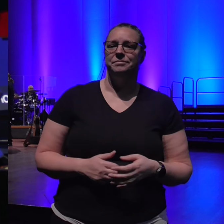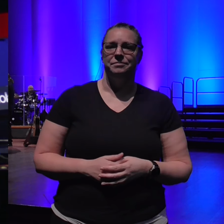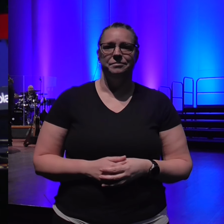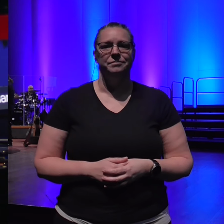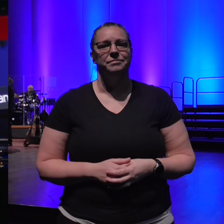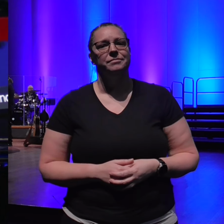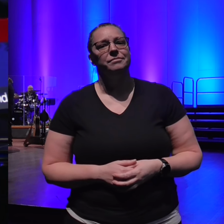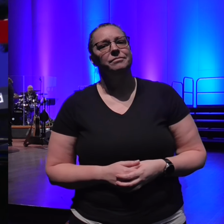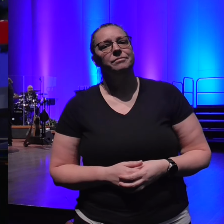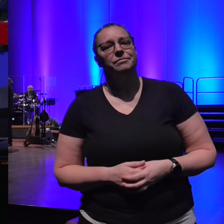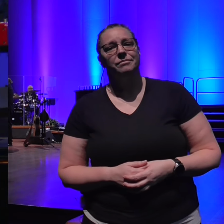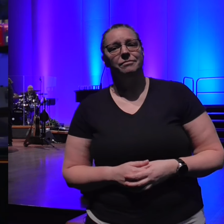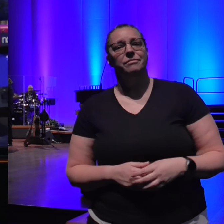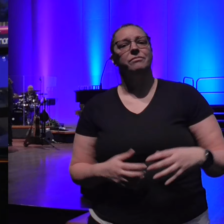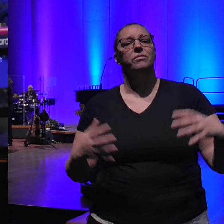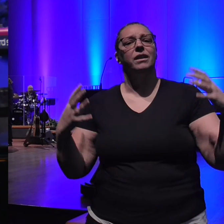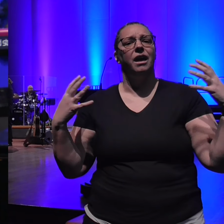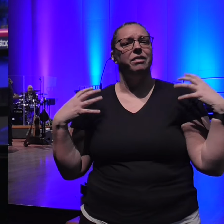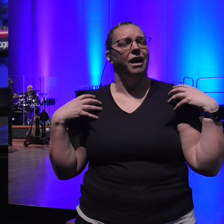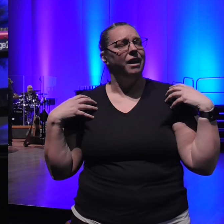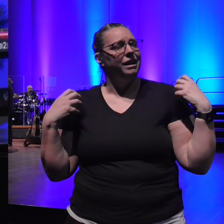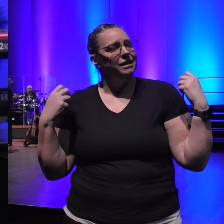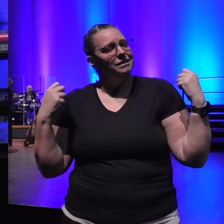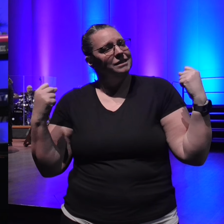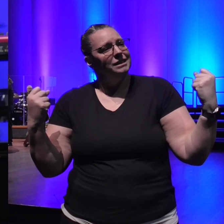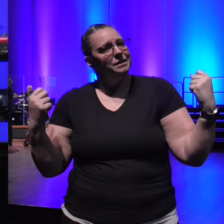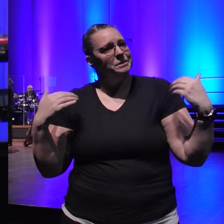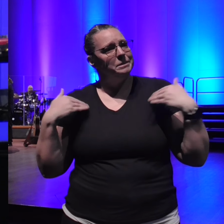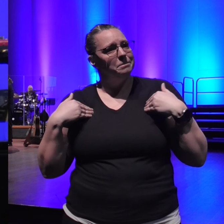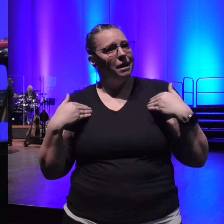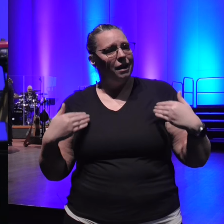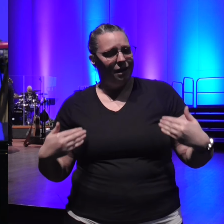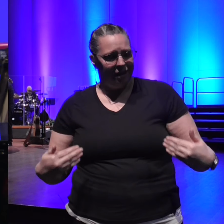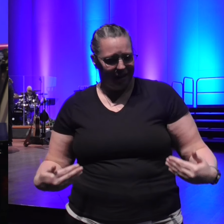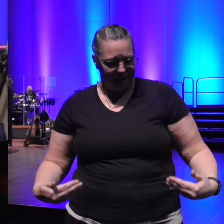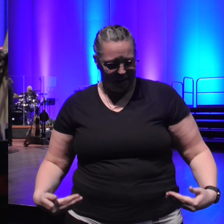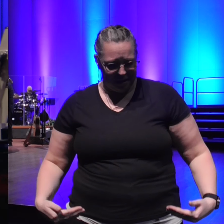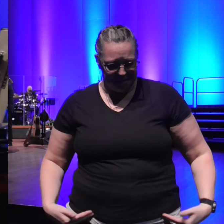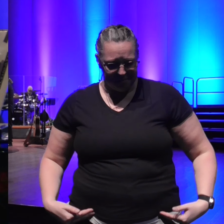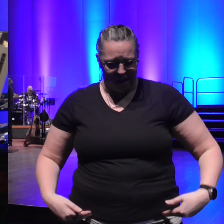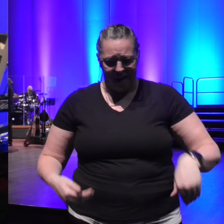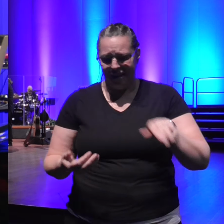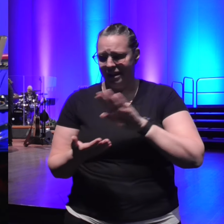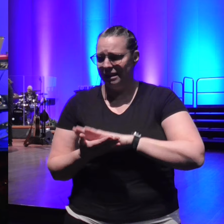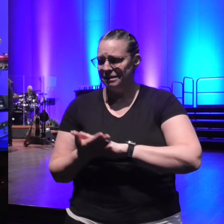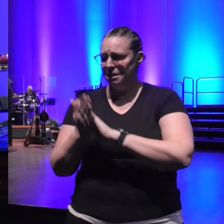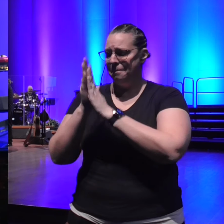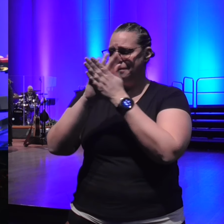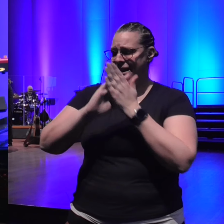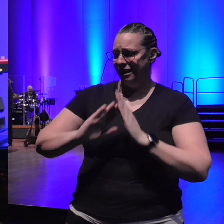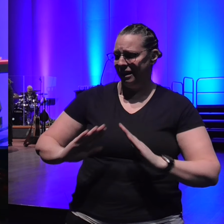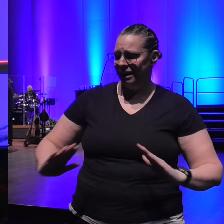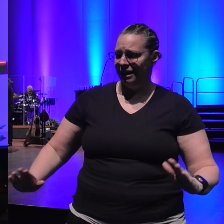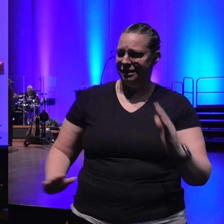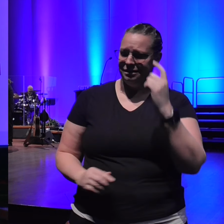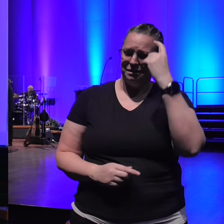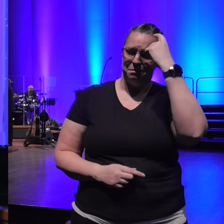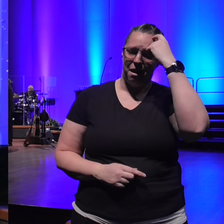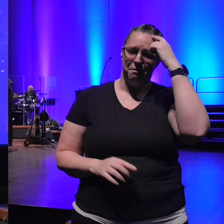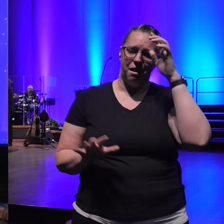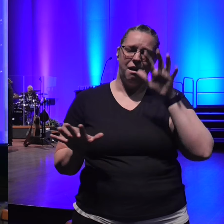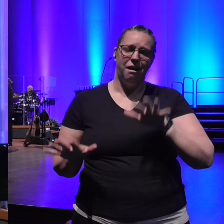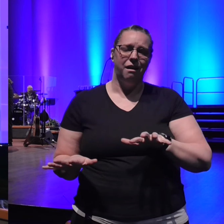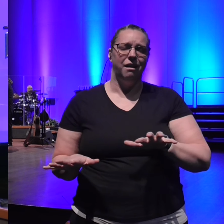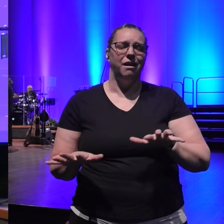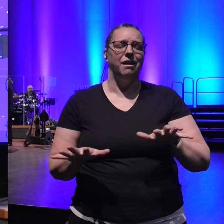It is health to my body, it is peace to my mind, it